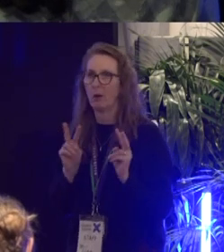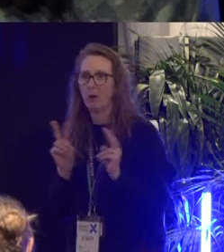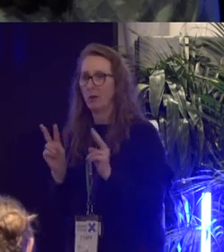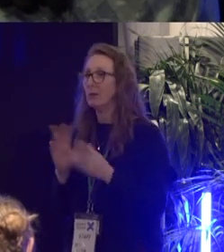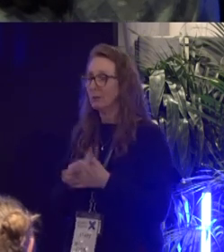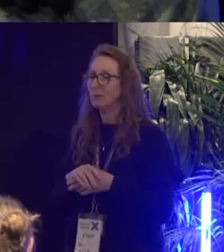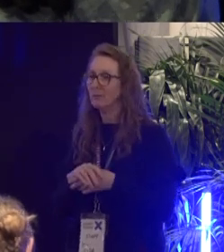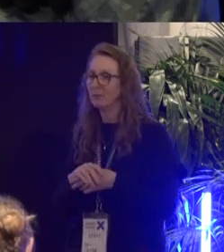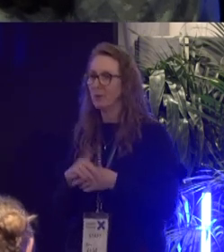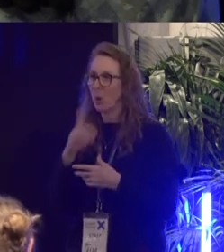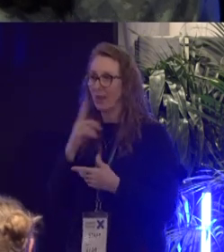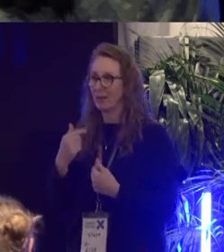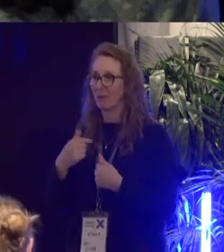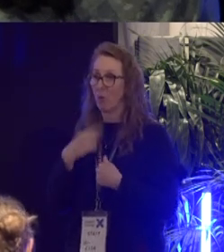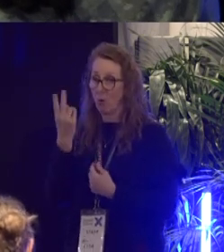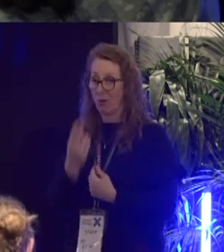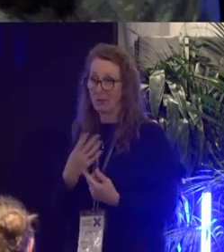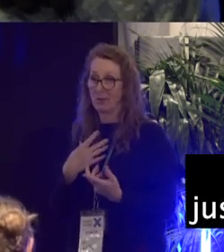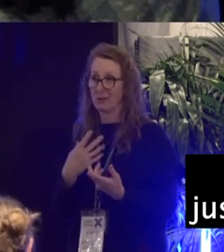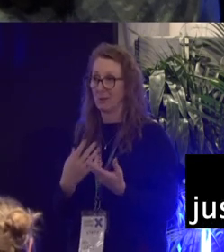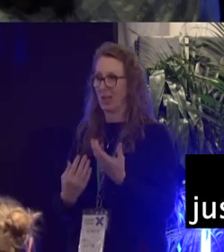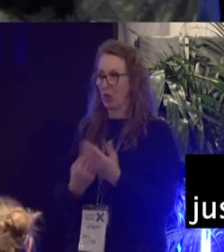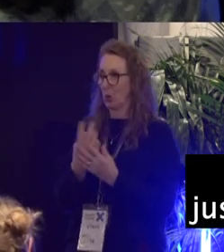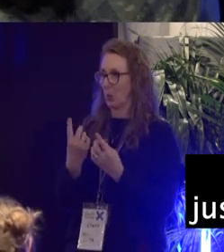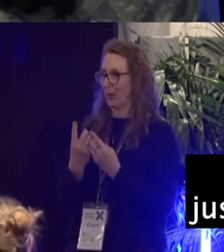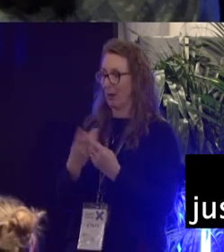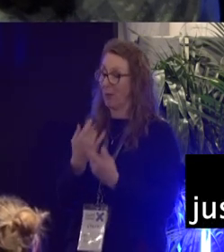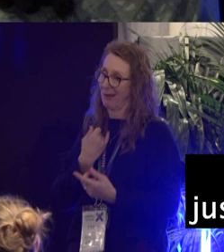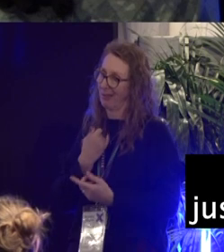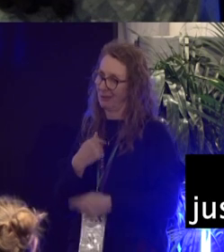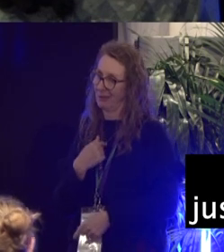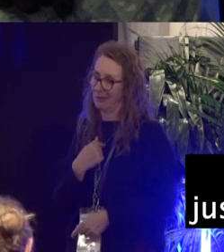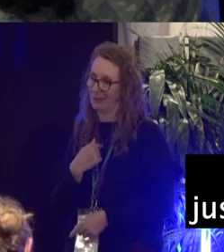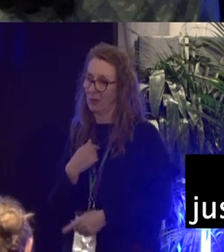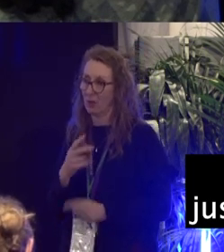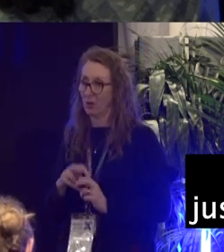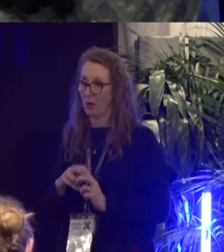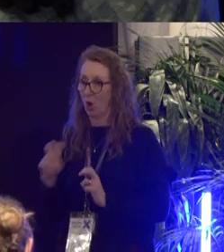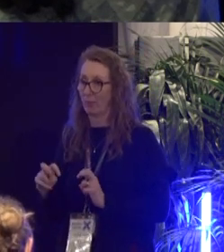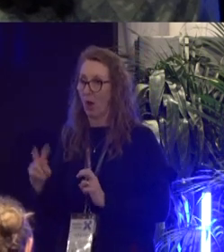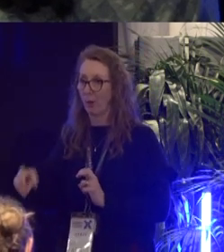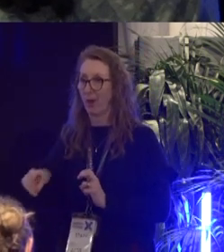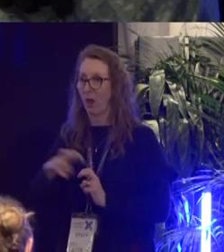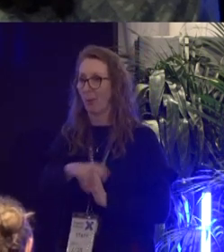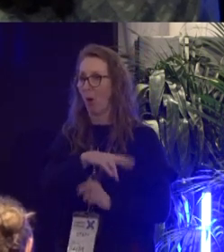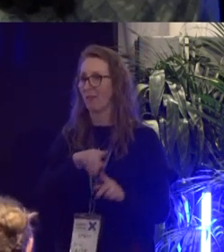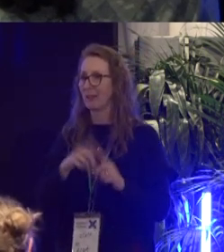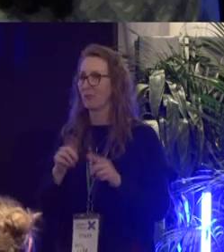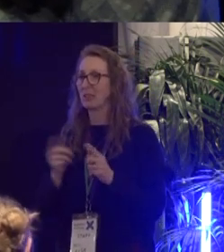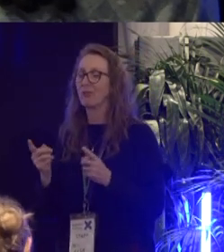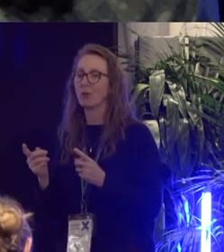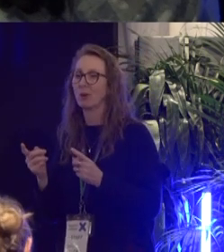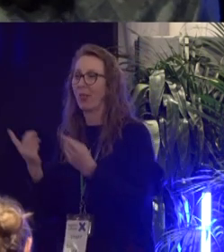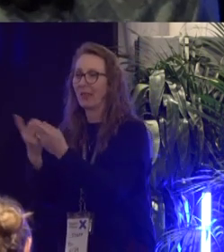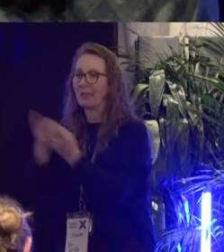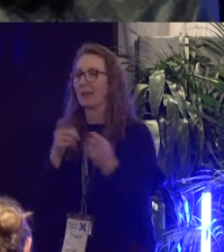novelty for an artist, like I'm very guilty of this, just like hopping from medium to medium wherever I'm having the most fun, but